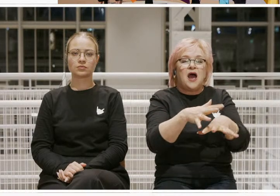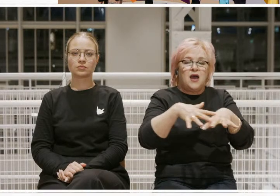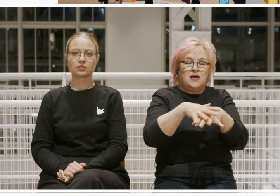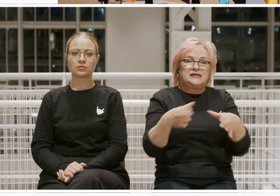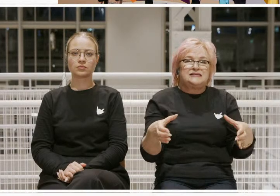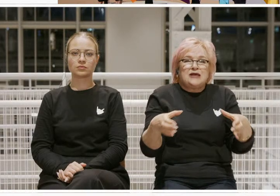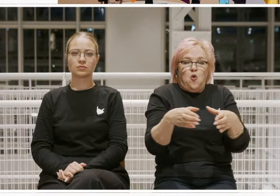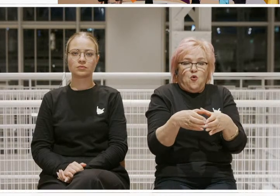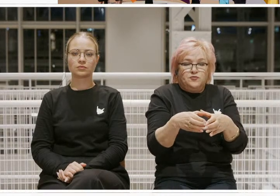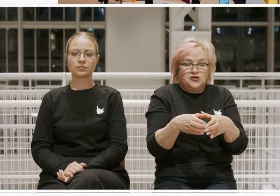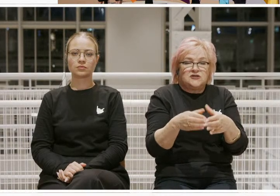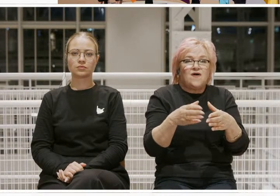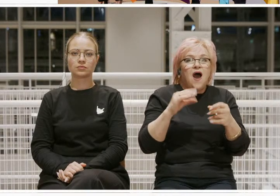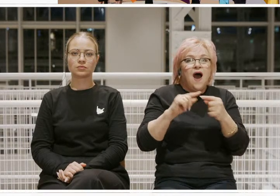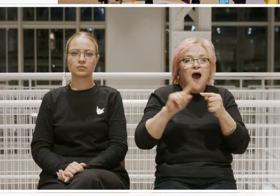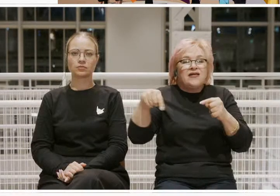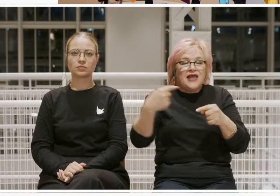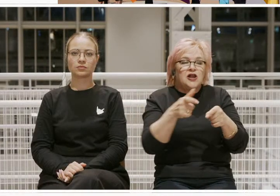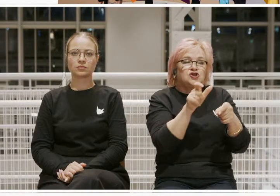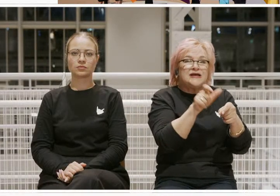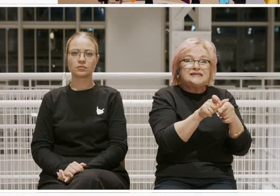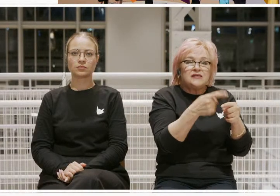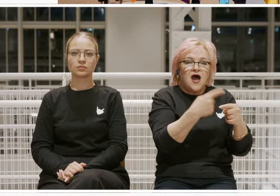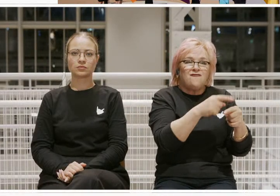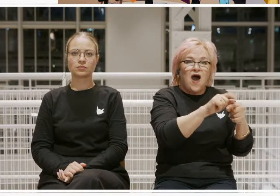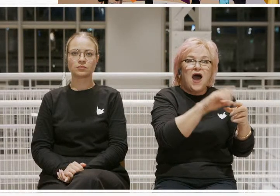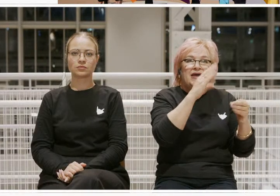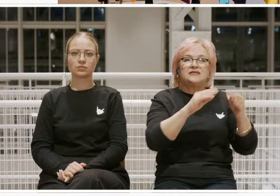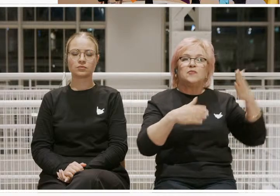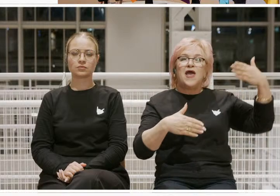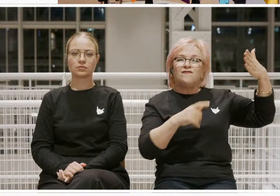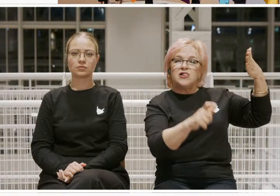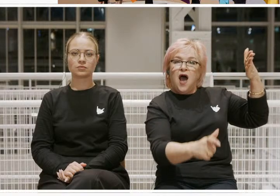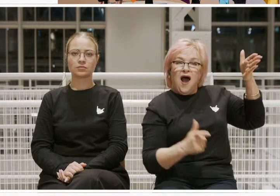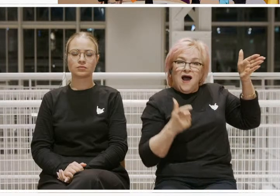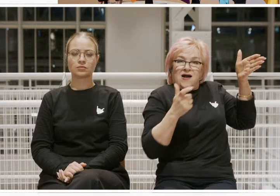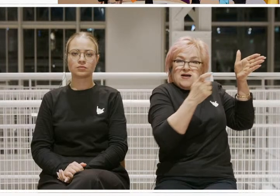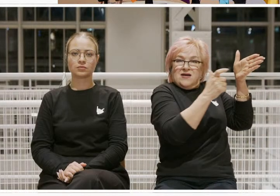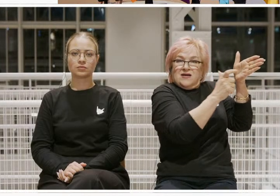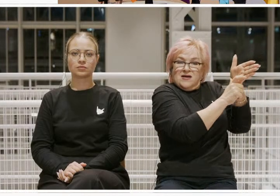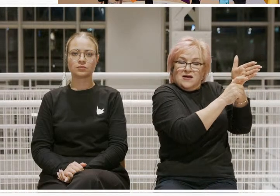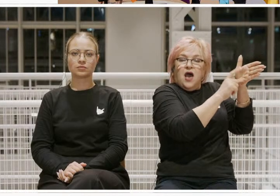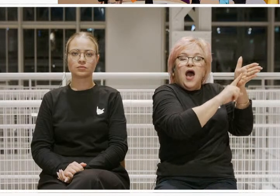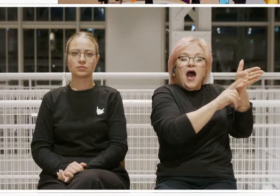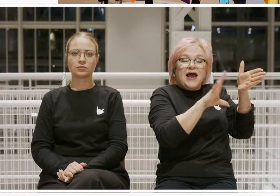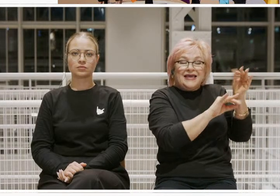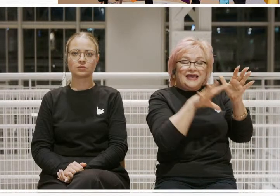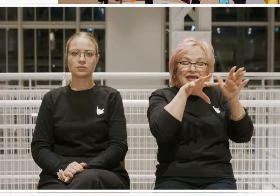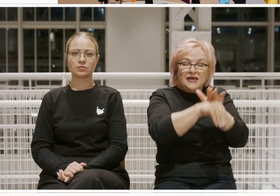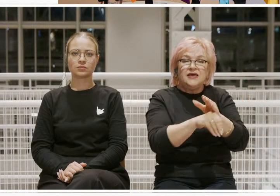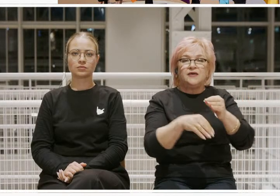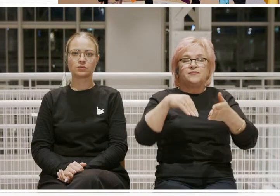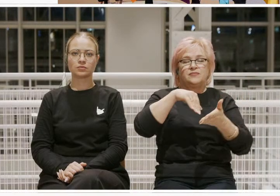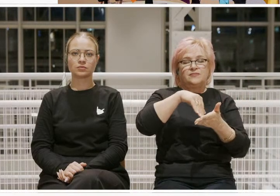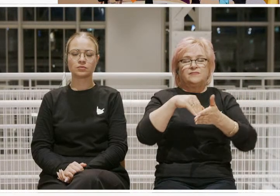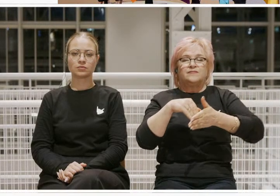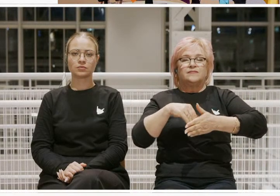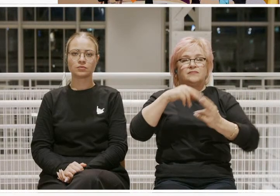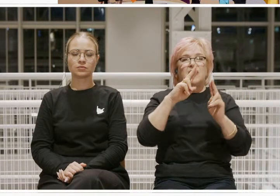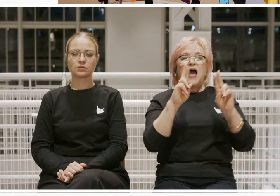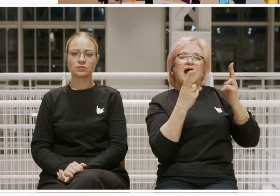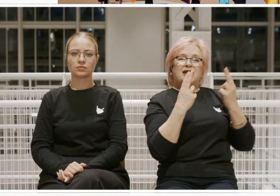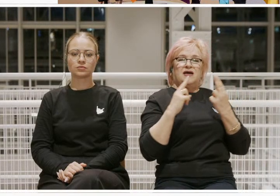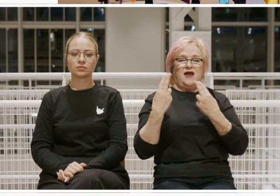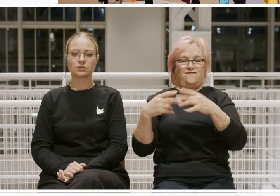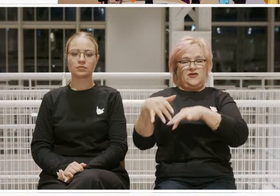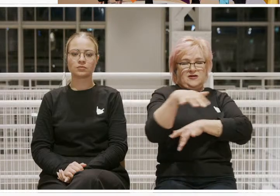a choreographed processions that the artist conducts with each community. So now you see a picture